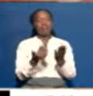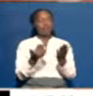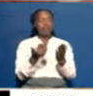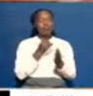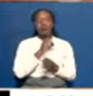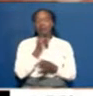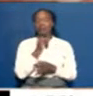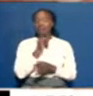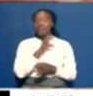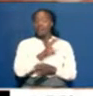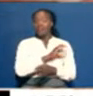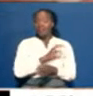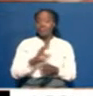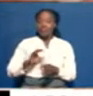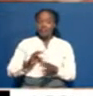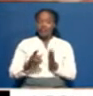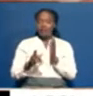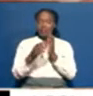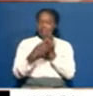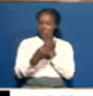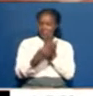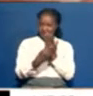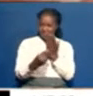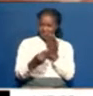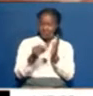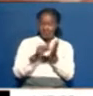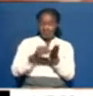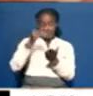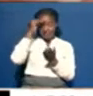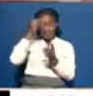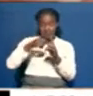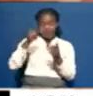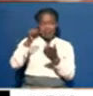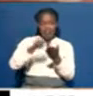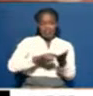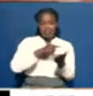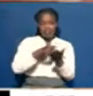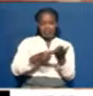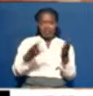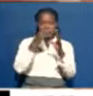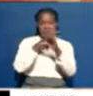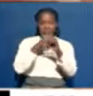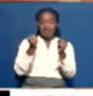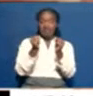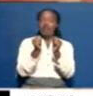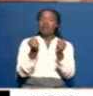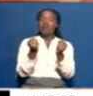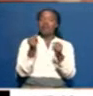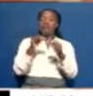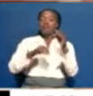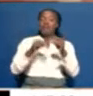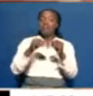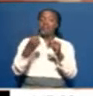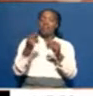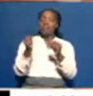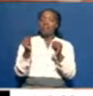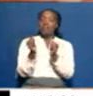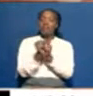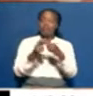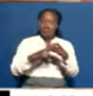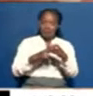commission should draw lessons from the nullified 2017 presidential election and ensure the 2022 is not a repeat of the